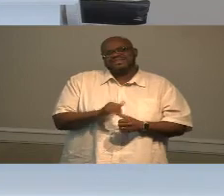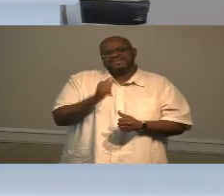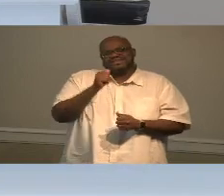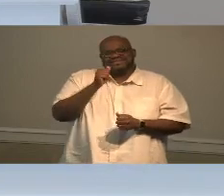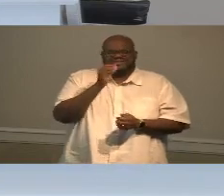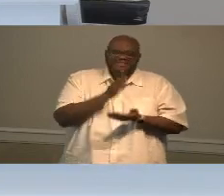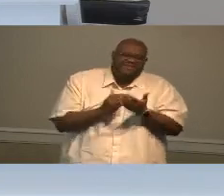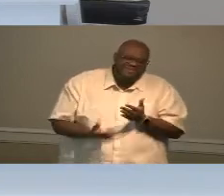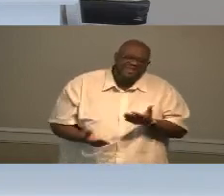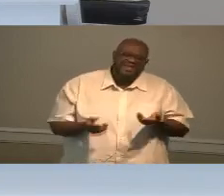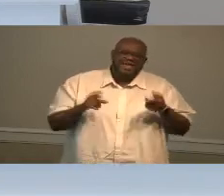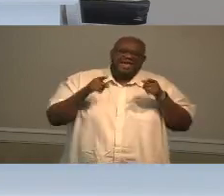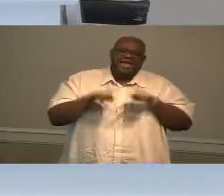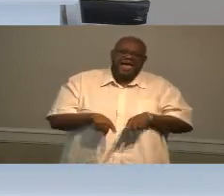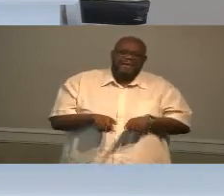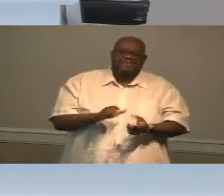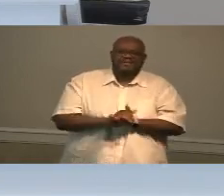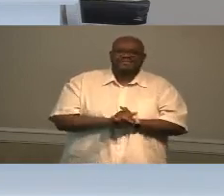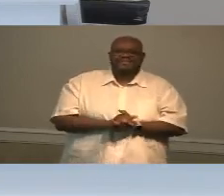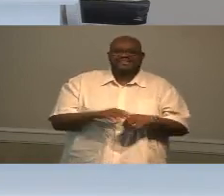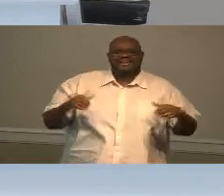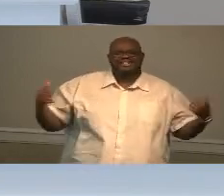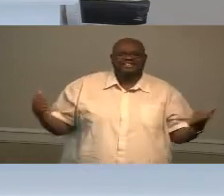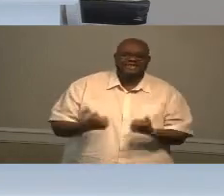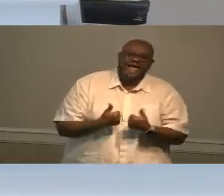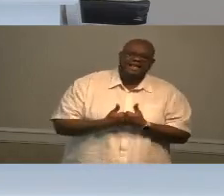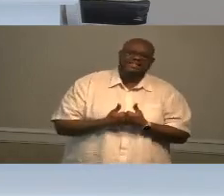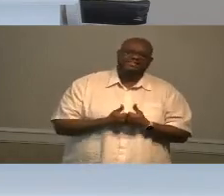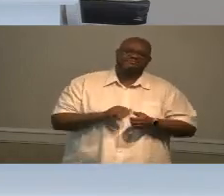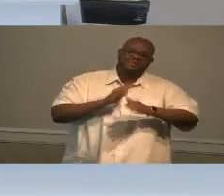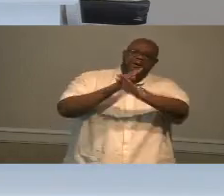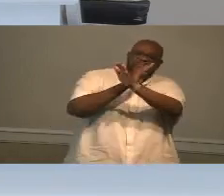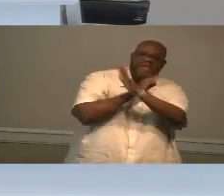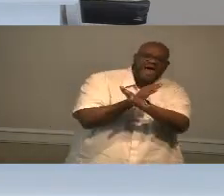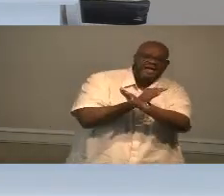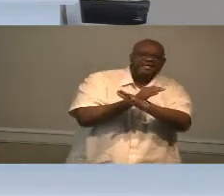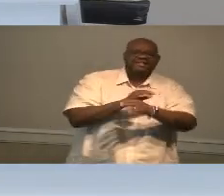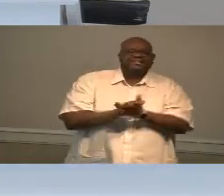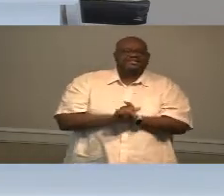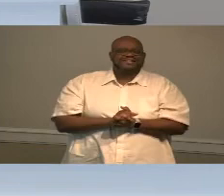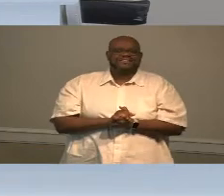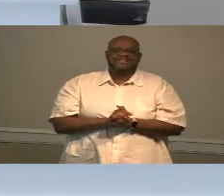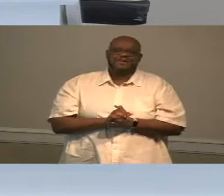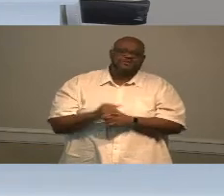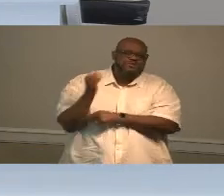There's always a wall I run into. There's always something I have to deal with.